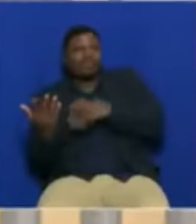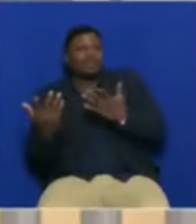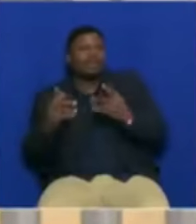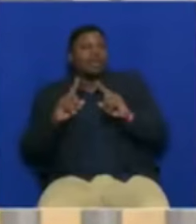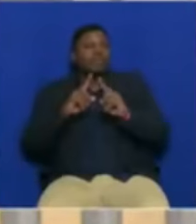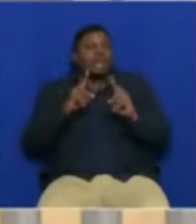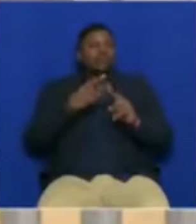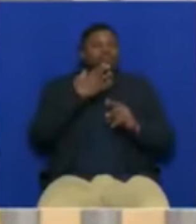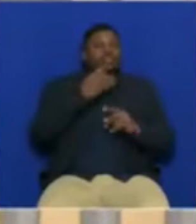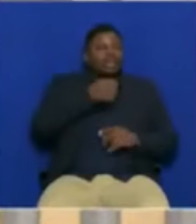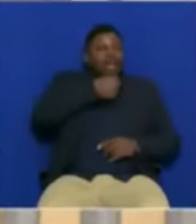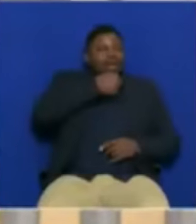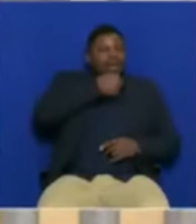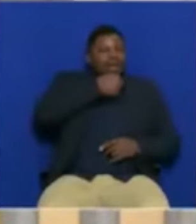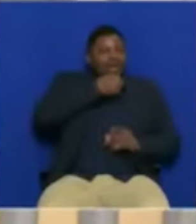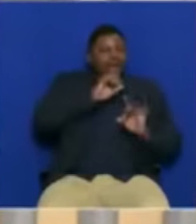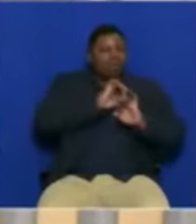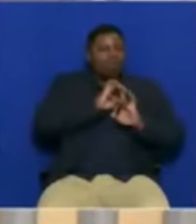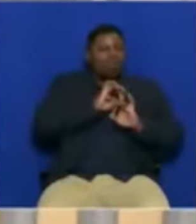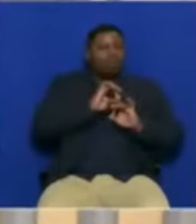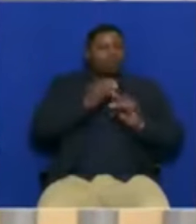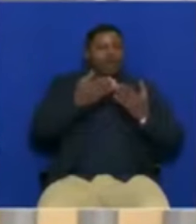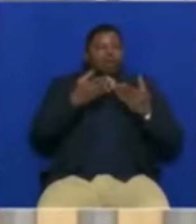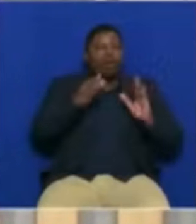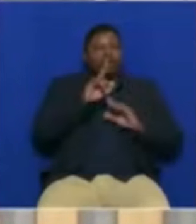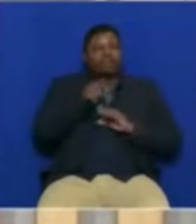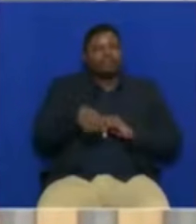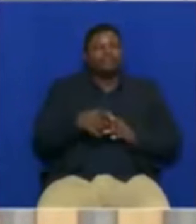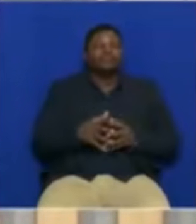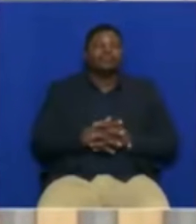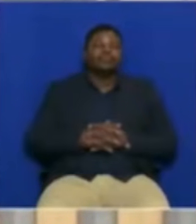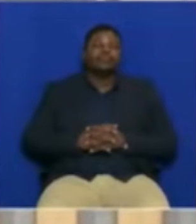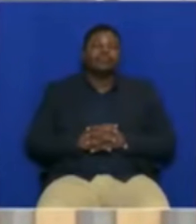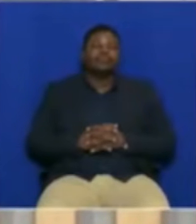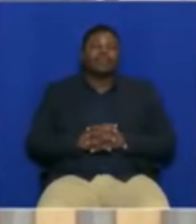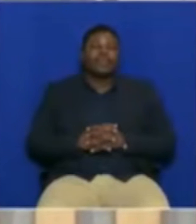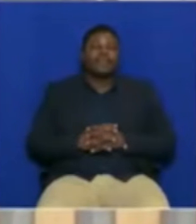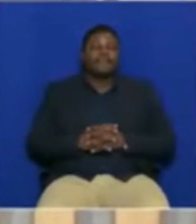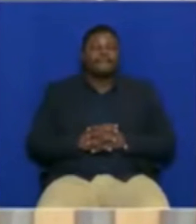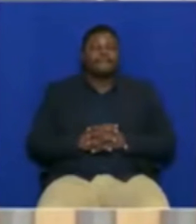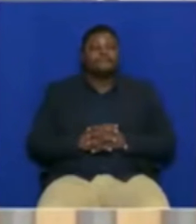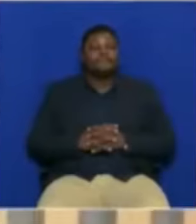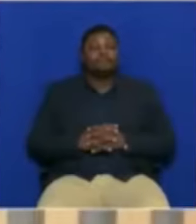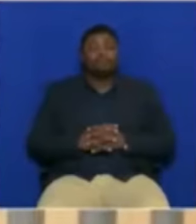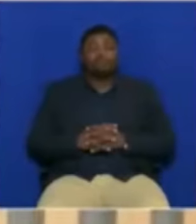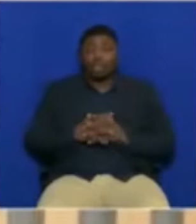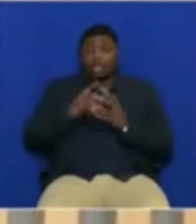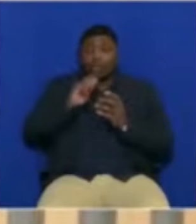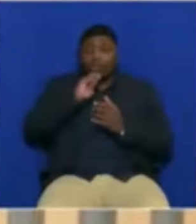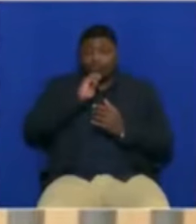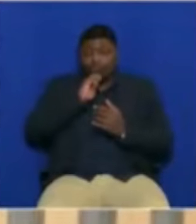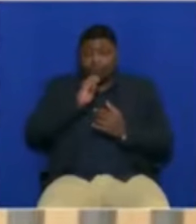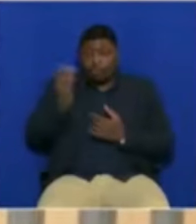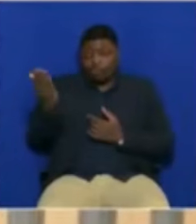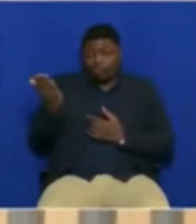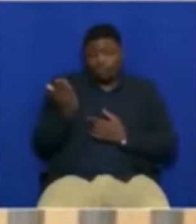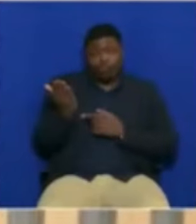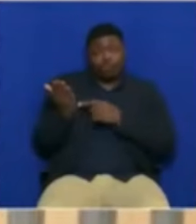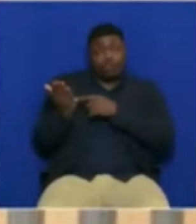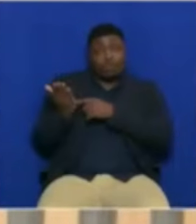Thank you, Chair. Thank you, Commissioner. Yes. So the one you submitted this morning, and for the record, we marked